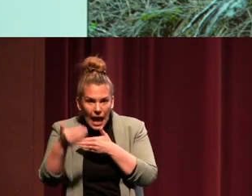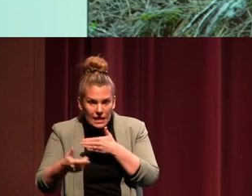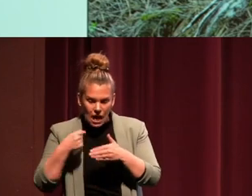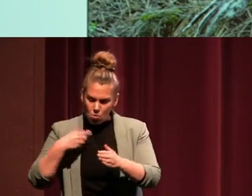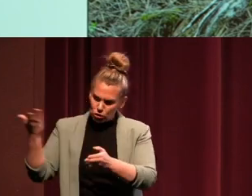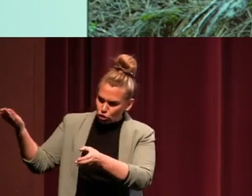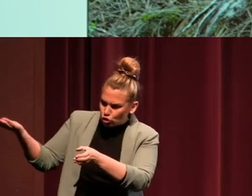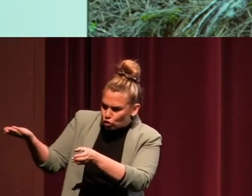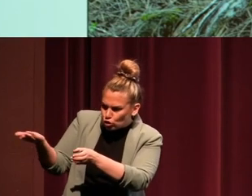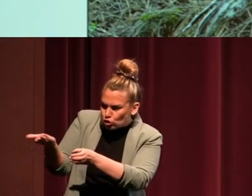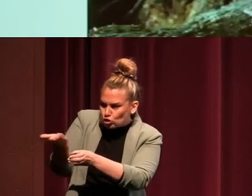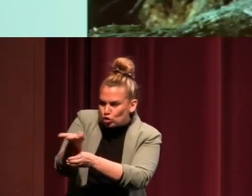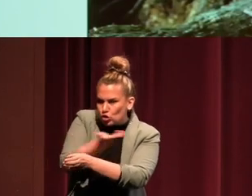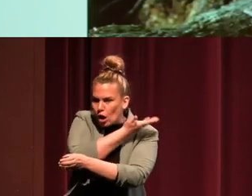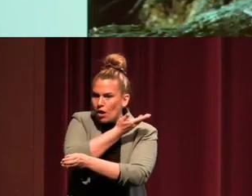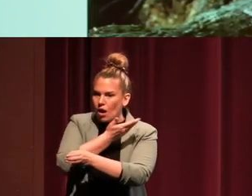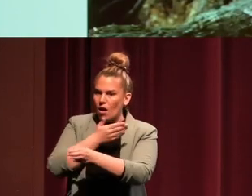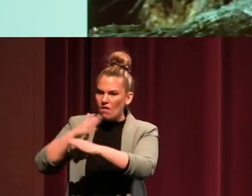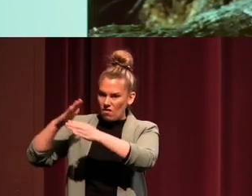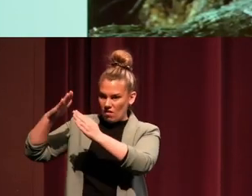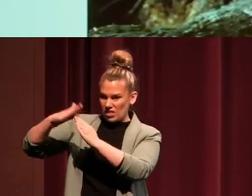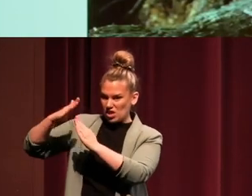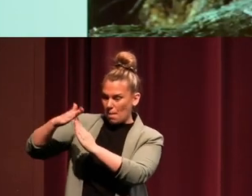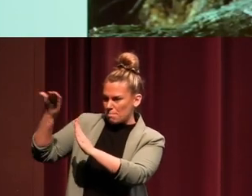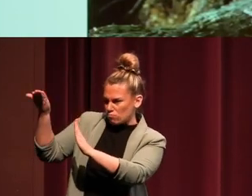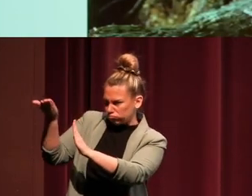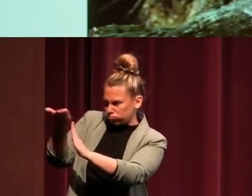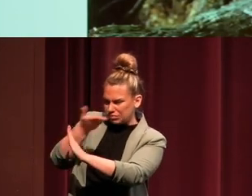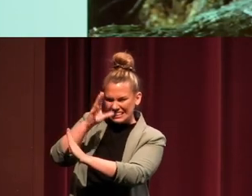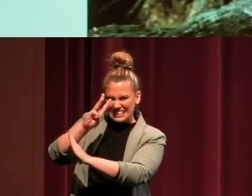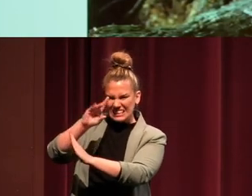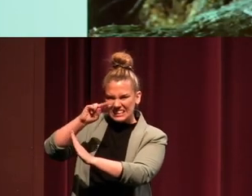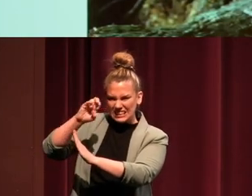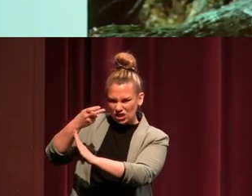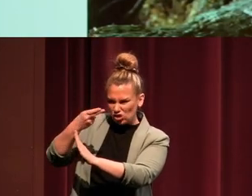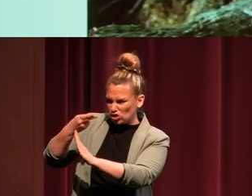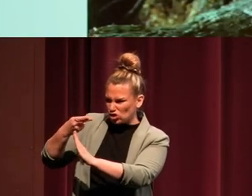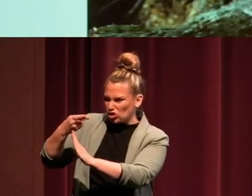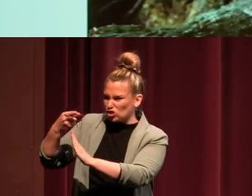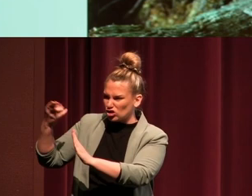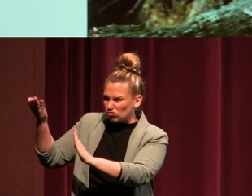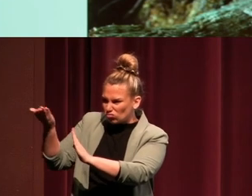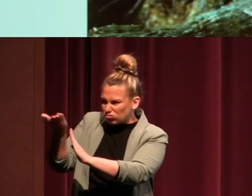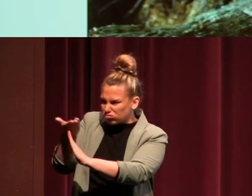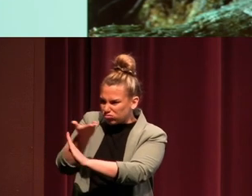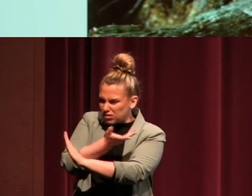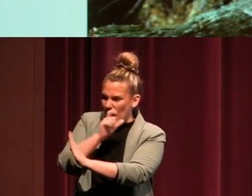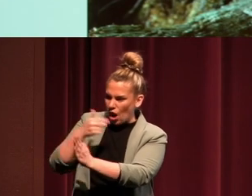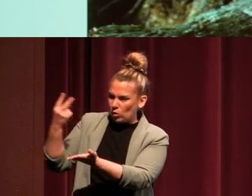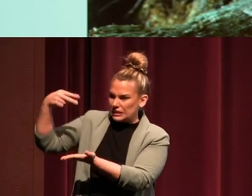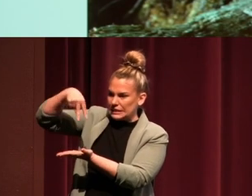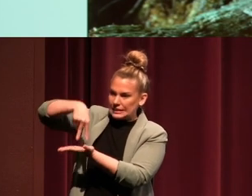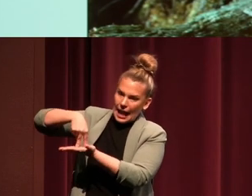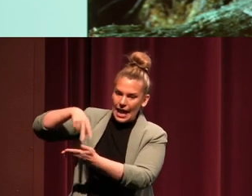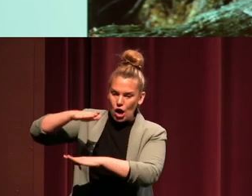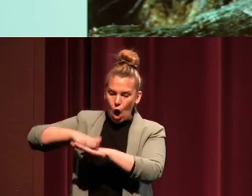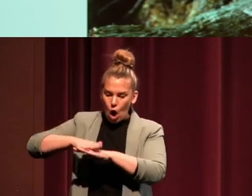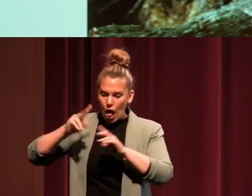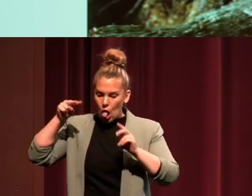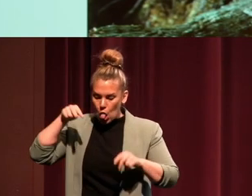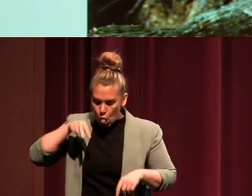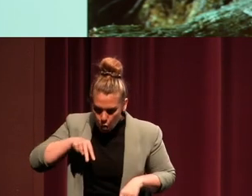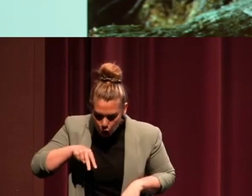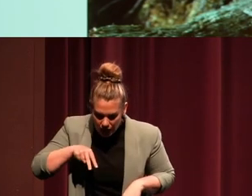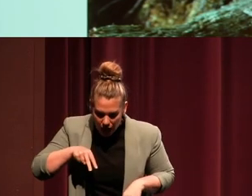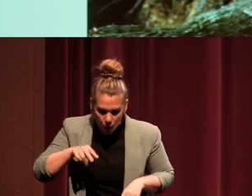off about 6 inches off the top of that stump with a chainsaw, and then I'm going to stand on the stump, and I'm taking a photograph looking down